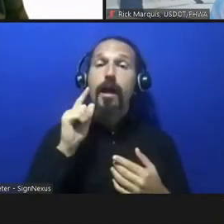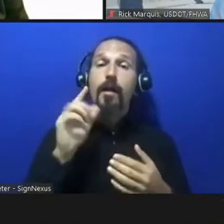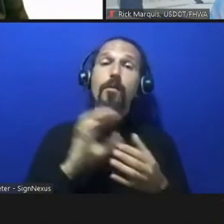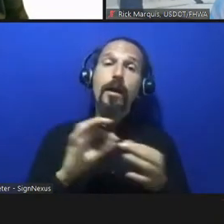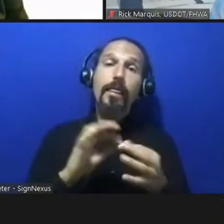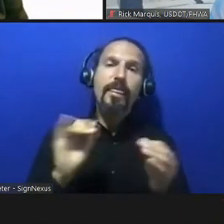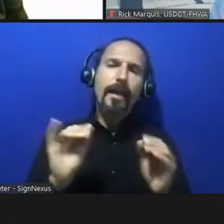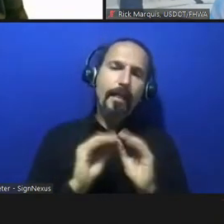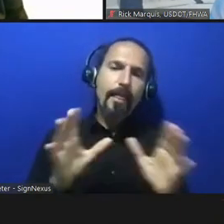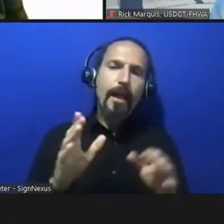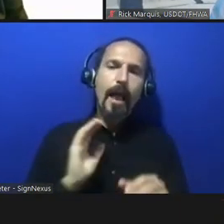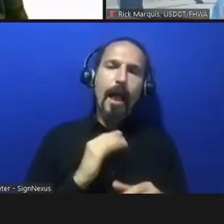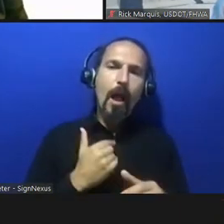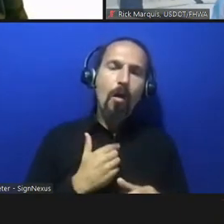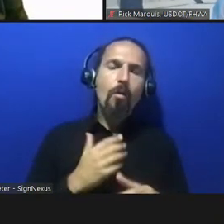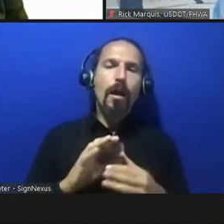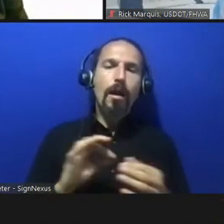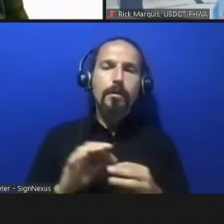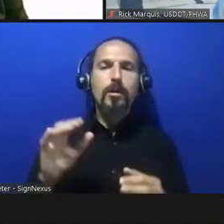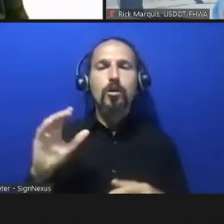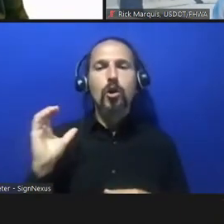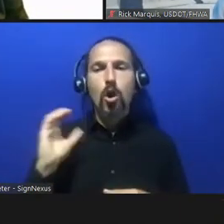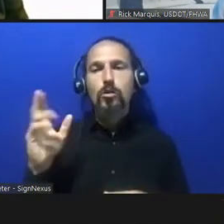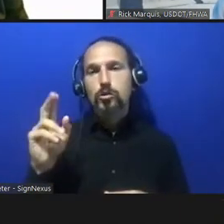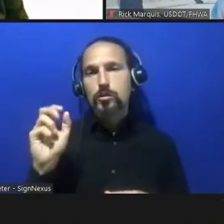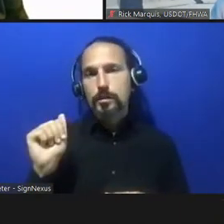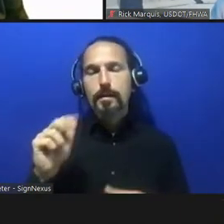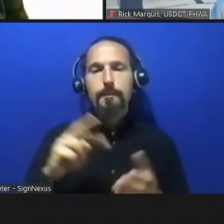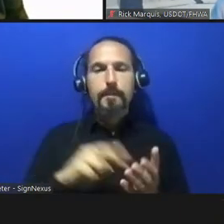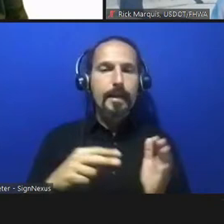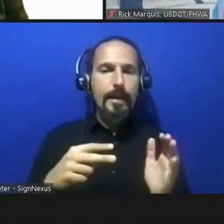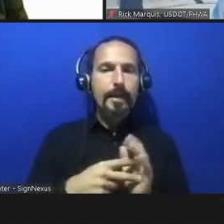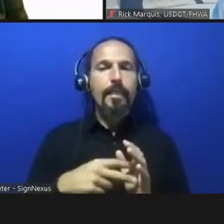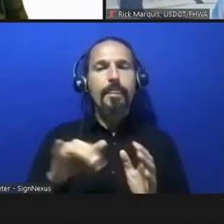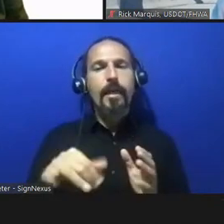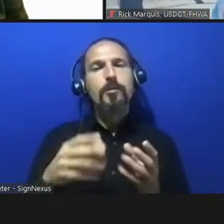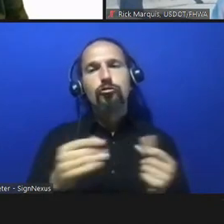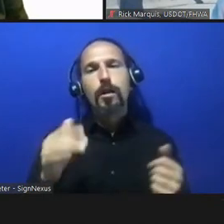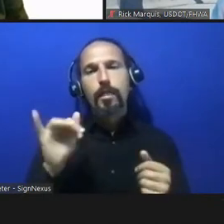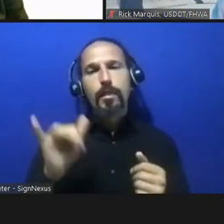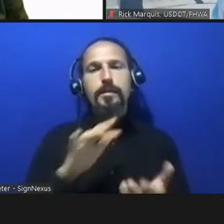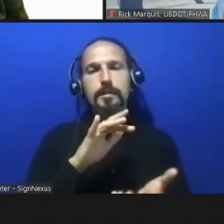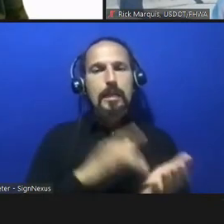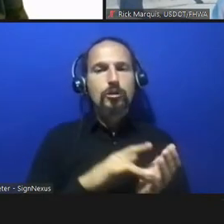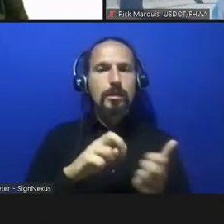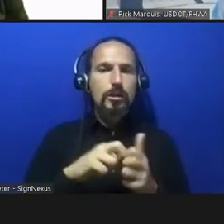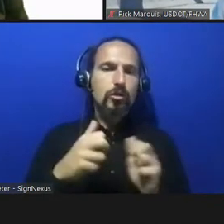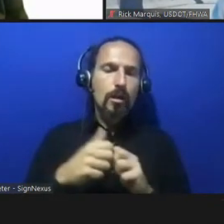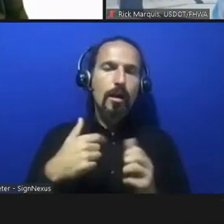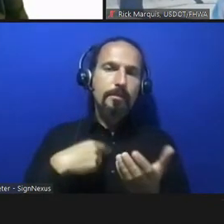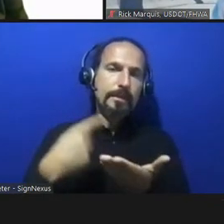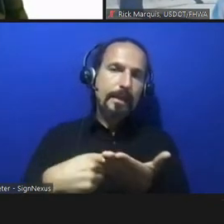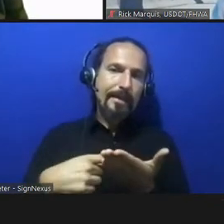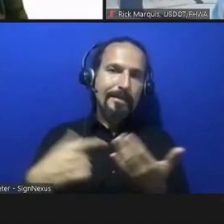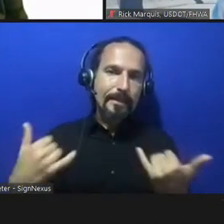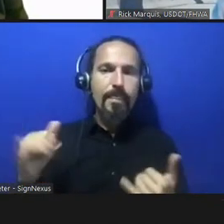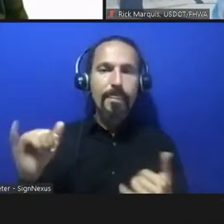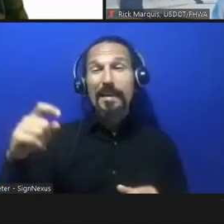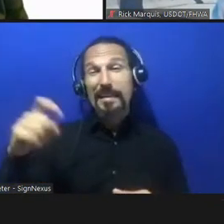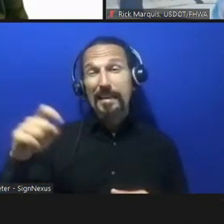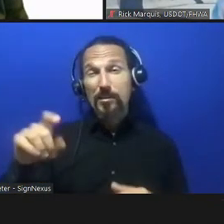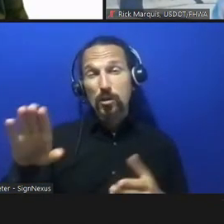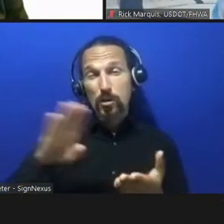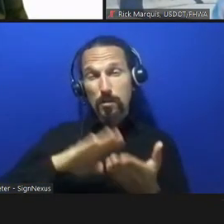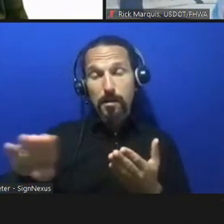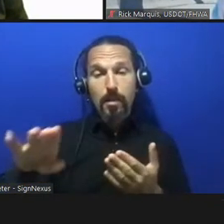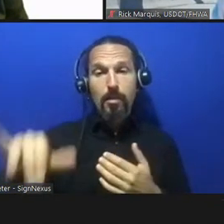clear in our comments coach usa believes inadequately addresses the central issue i'm here to speak about today the need to exempt the